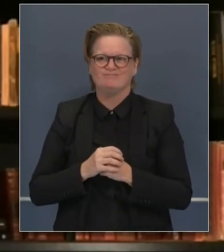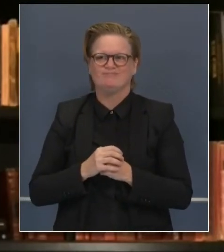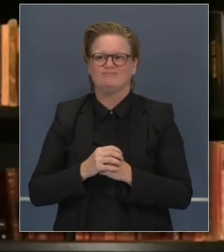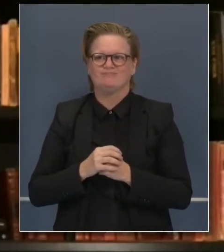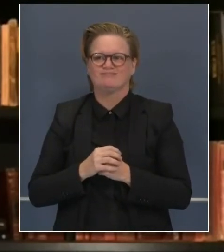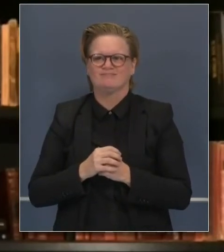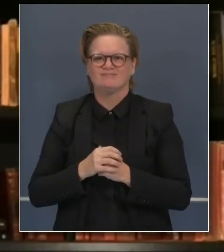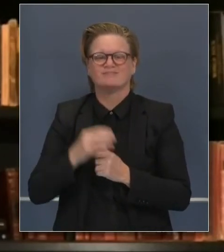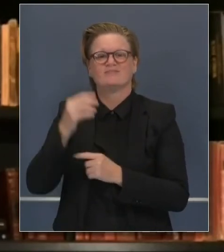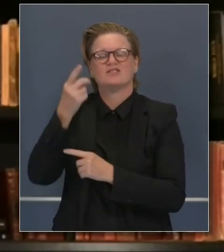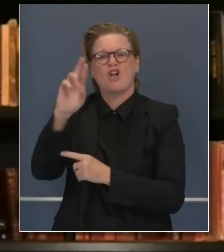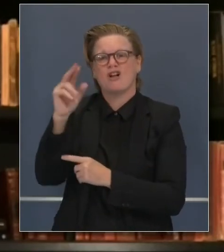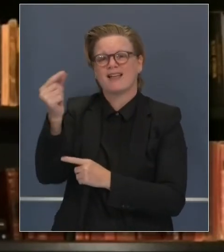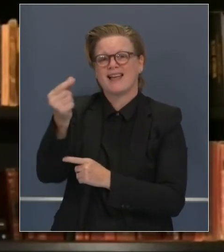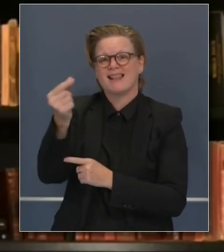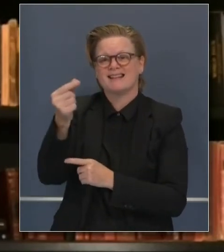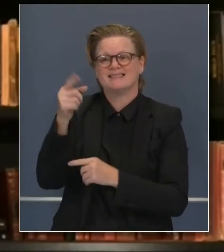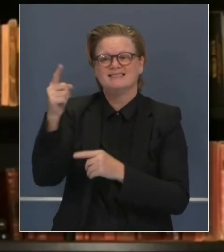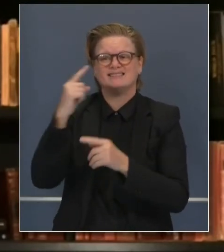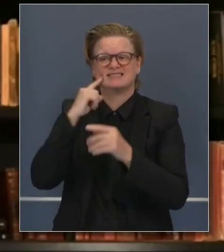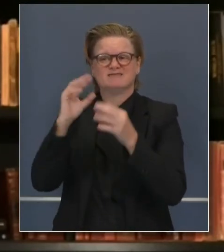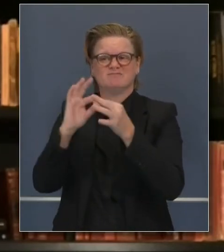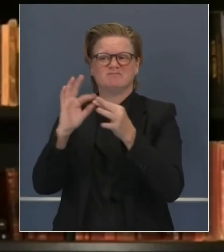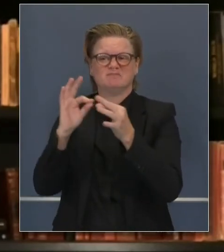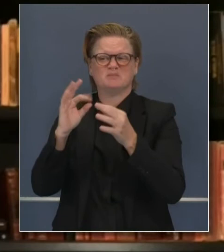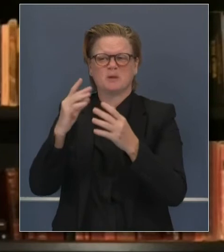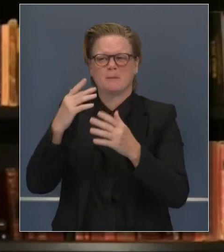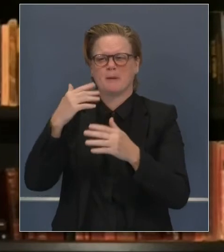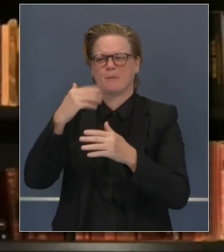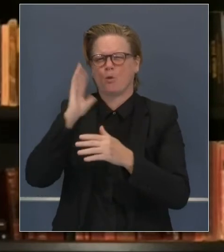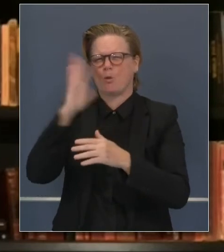in terms of when to expect that announcement. Yeah.